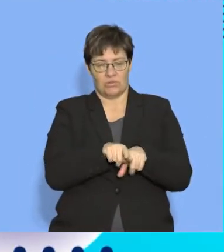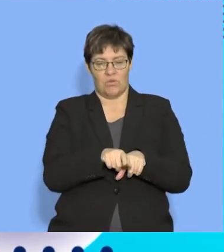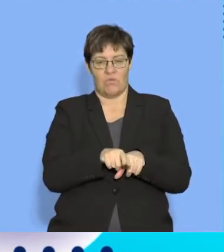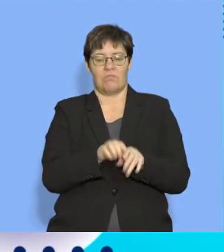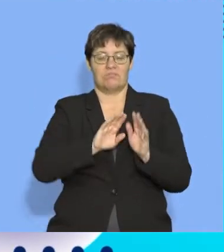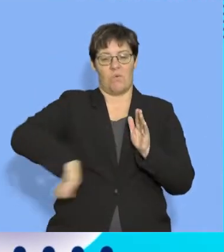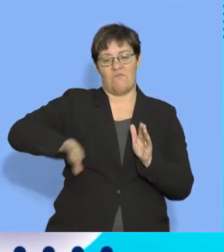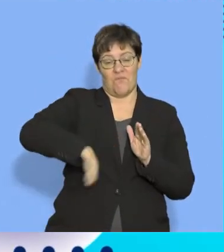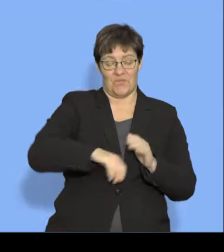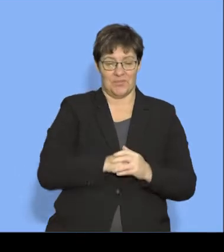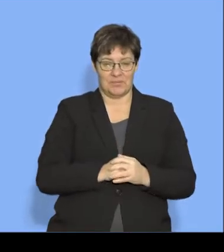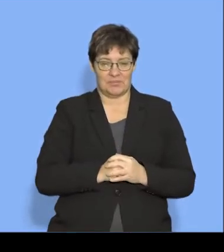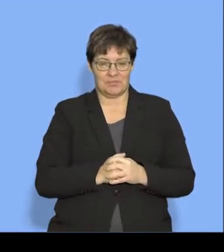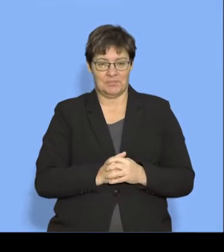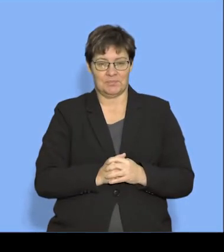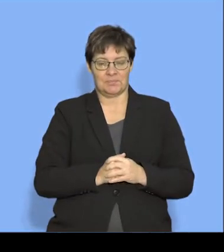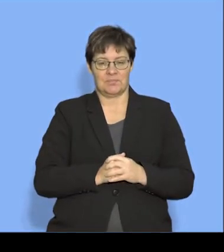egestion.